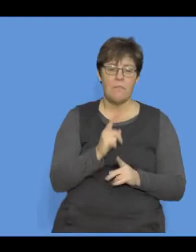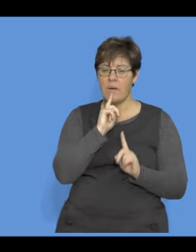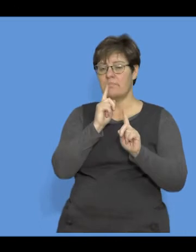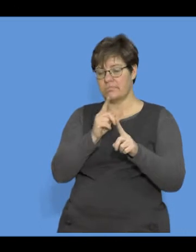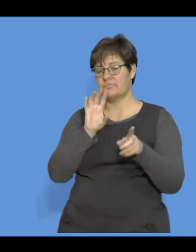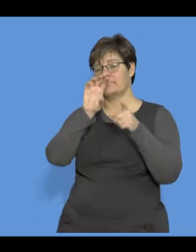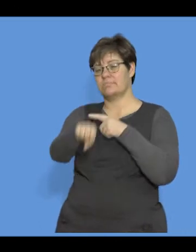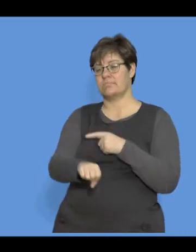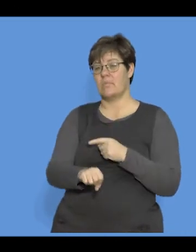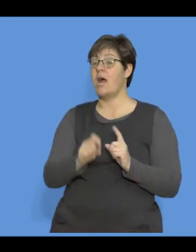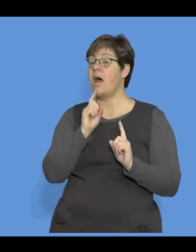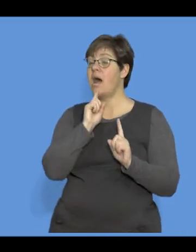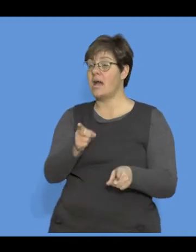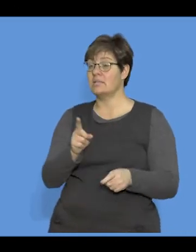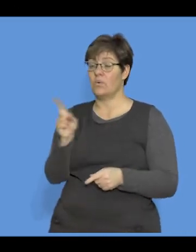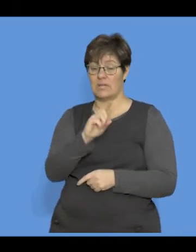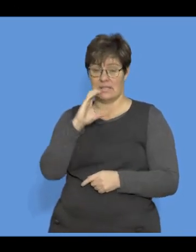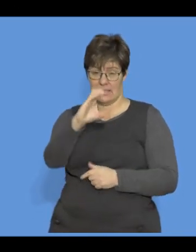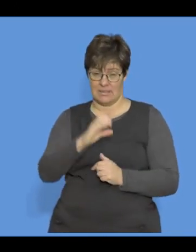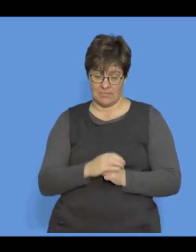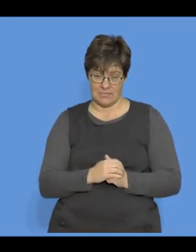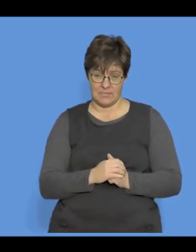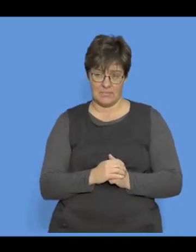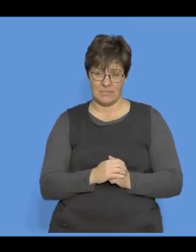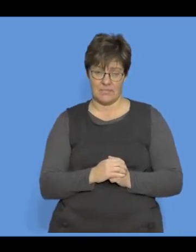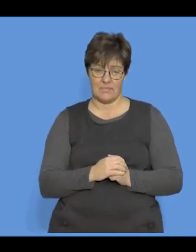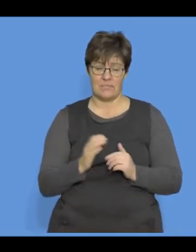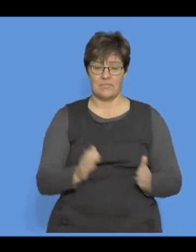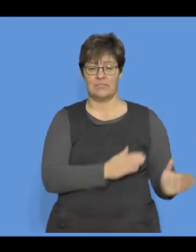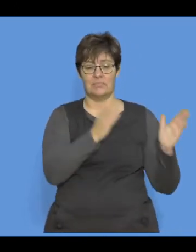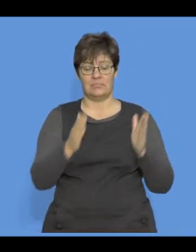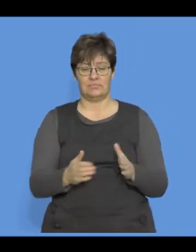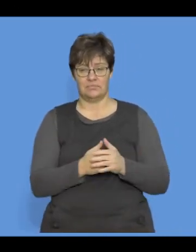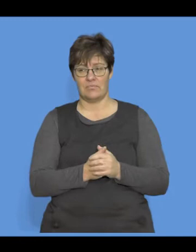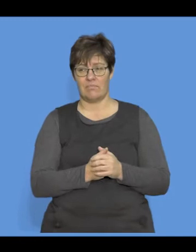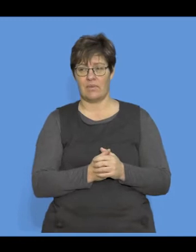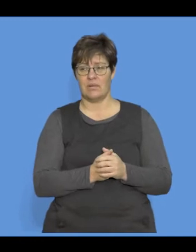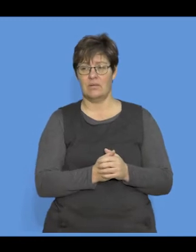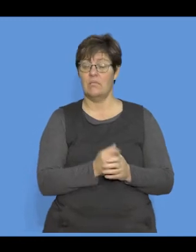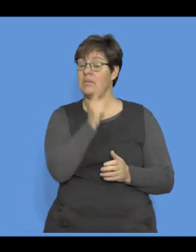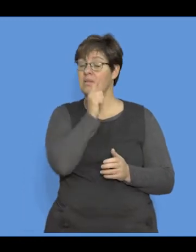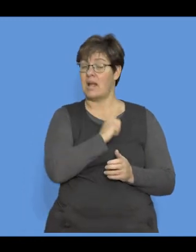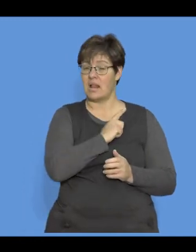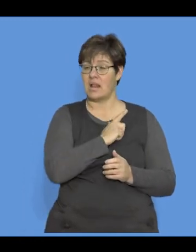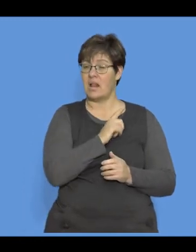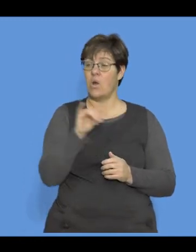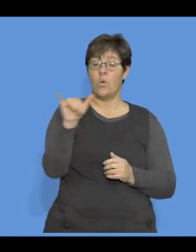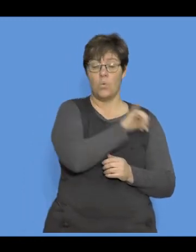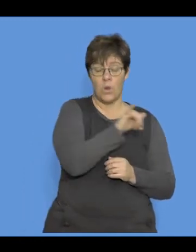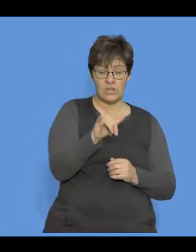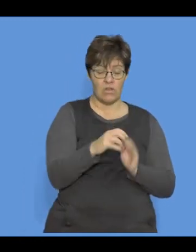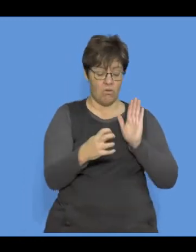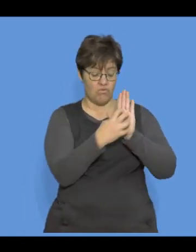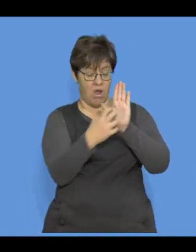that the correct answer is C. Let's move on to the next one. We're told here, which one of the following